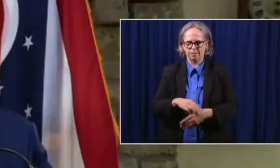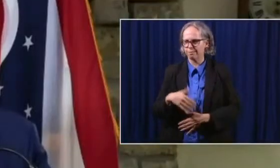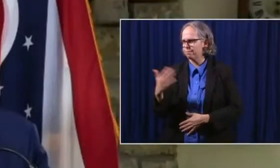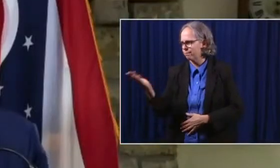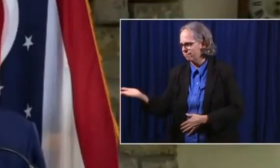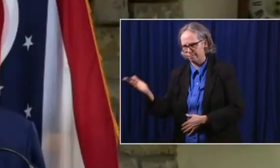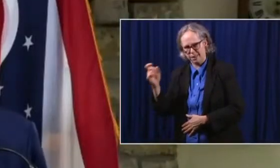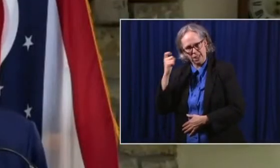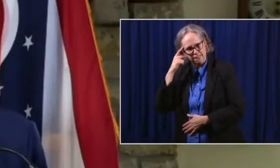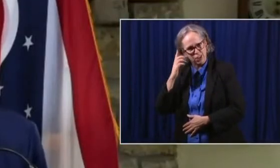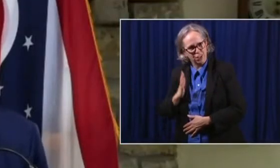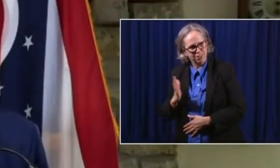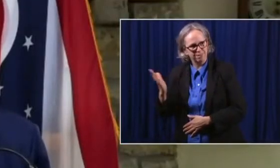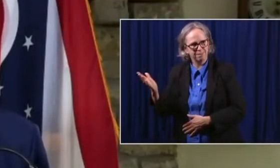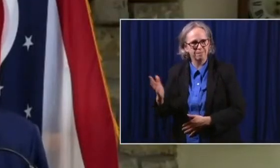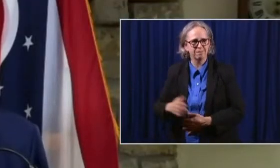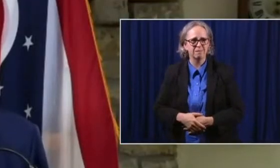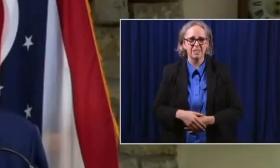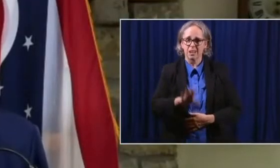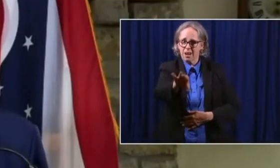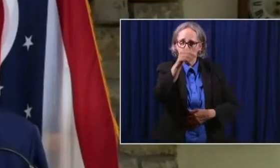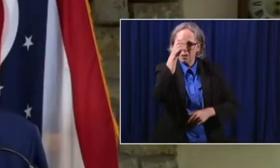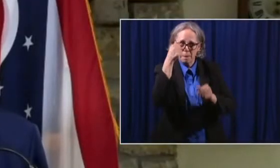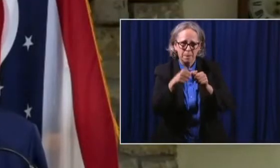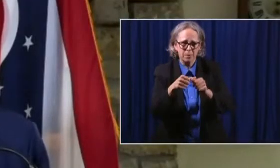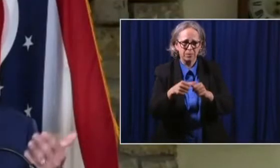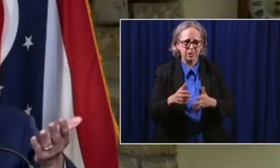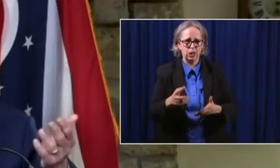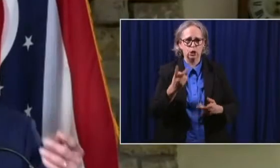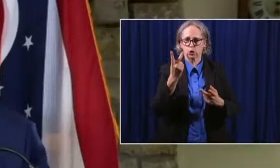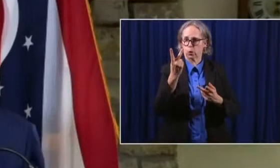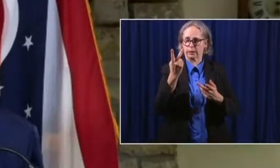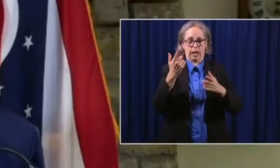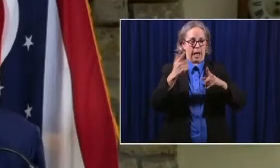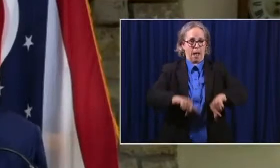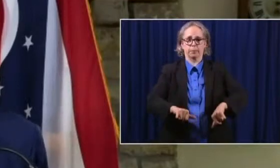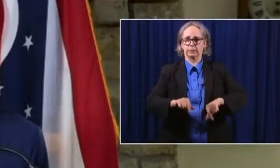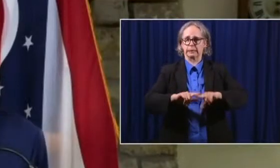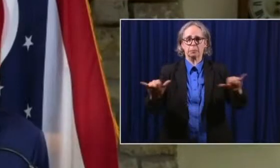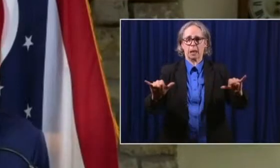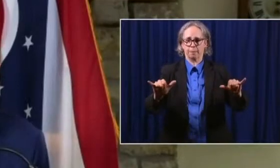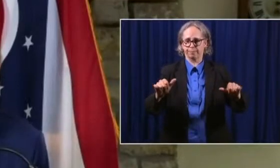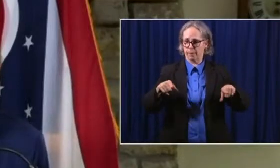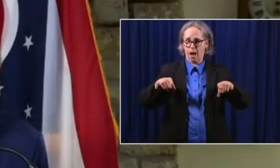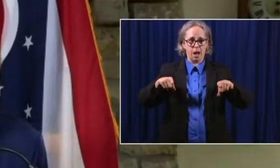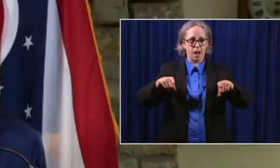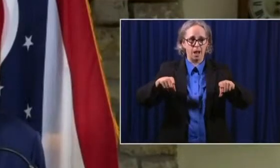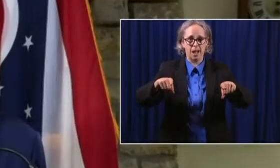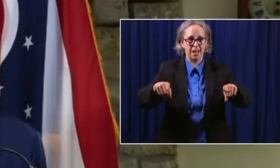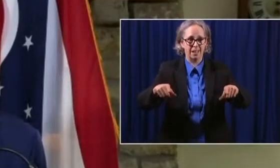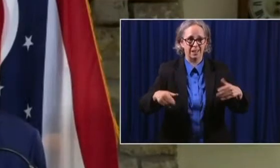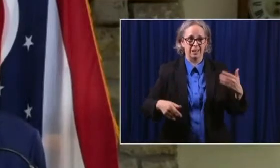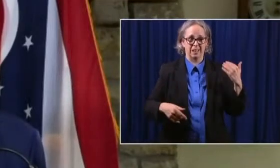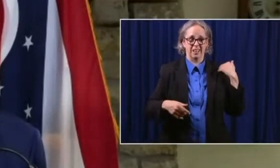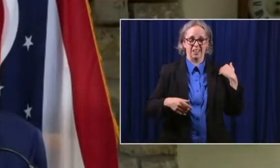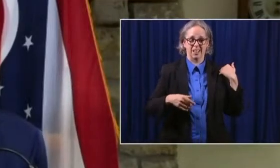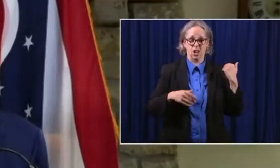we believe we can do two things at once. What you saw, one of the reasons I want Dr. Johnson on from Tri-C,